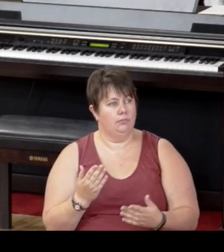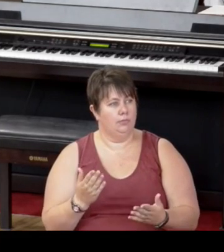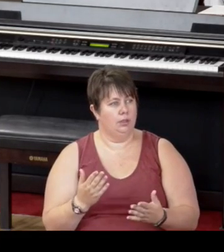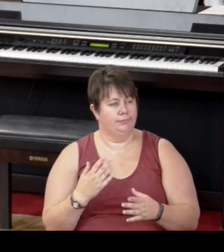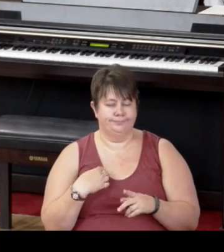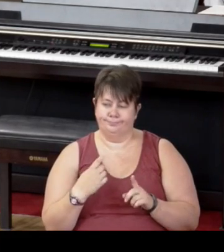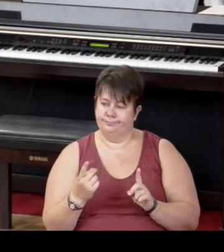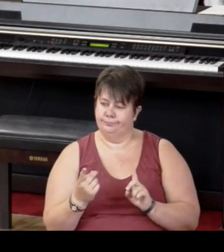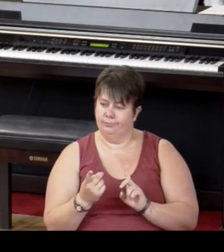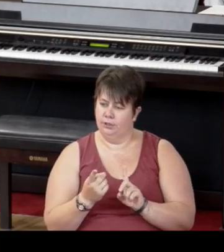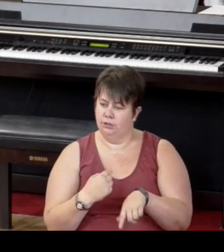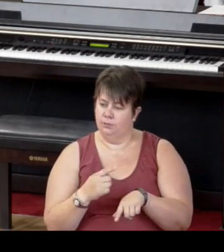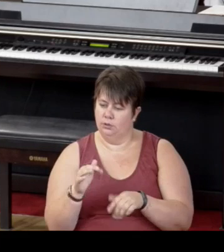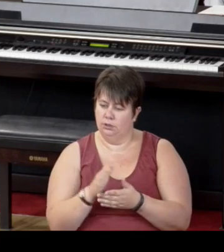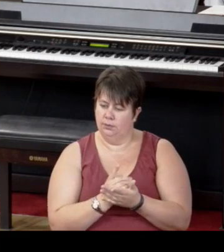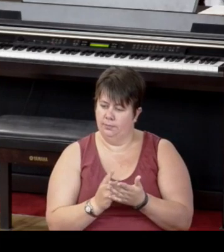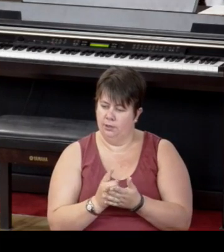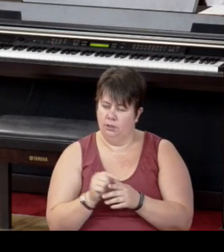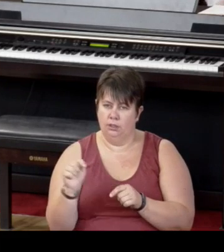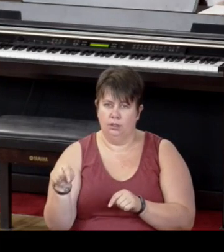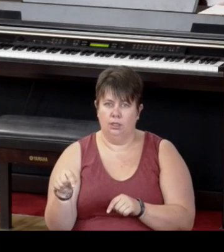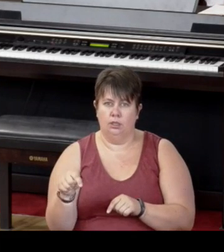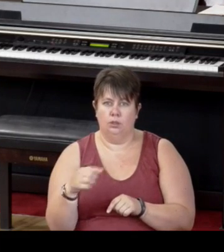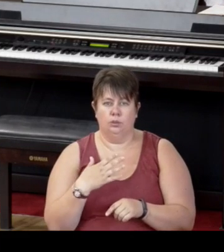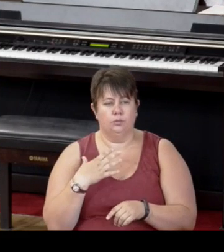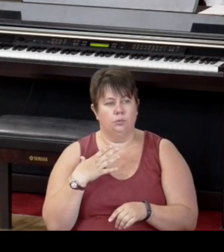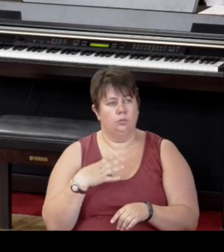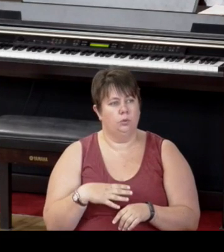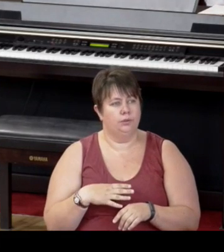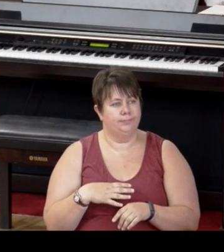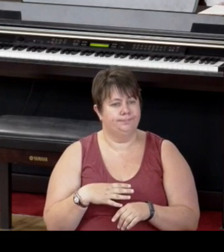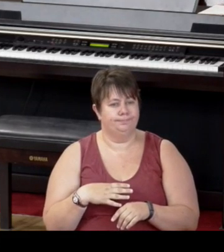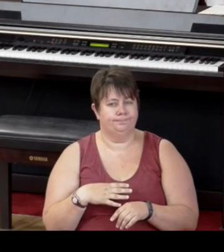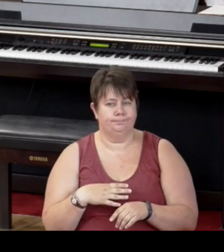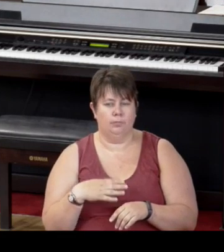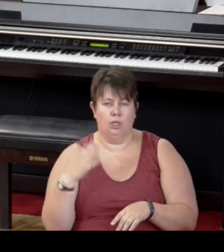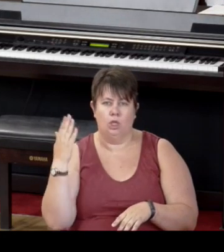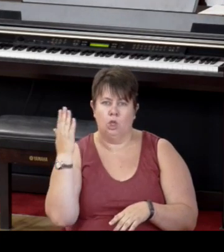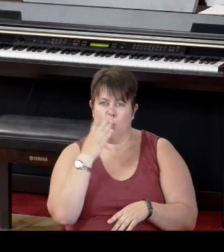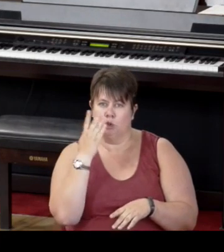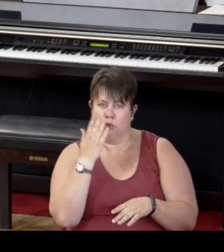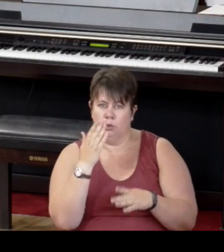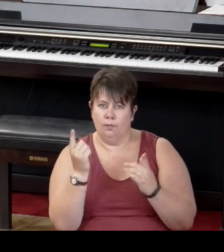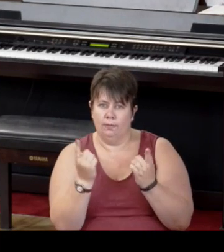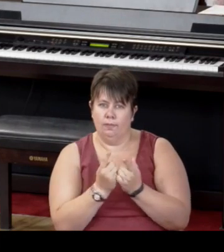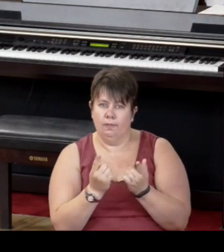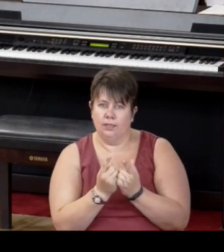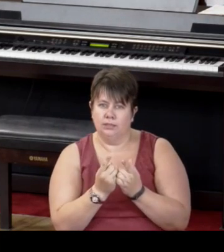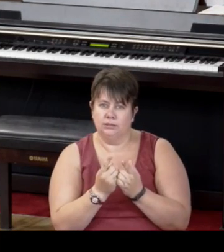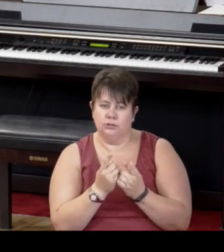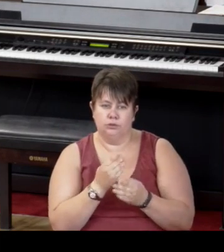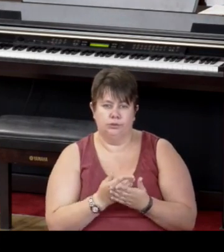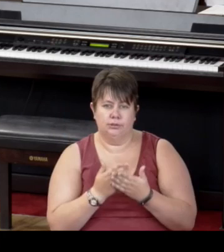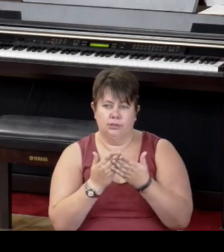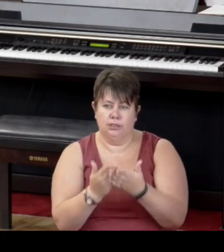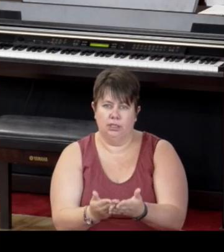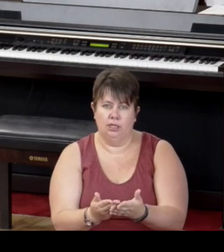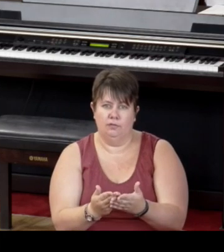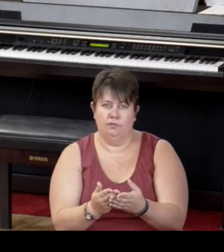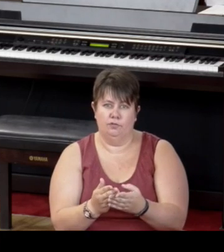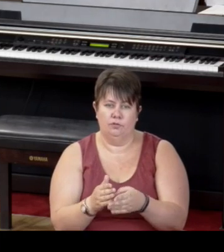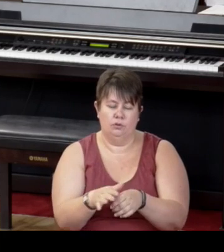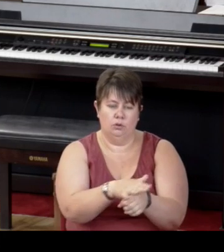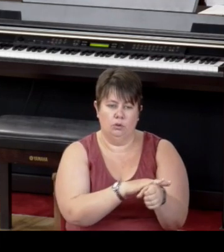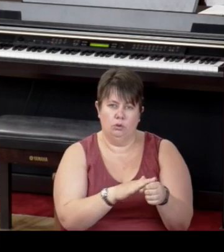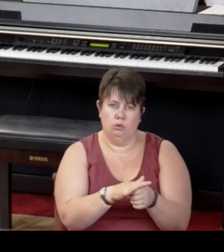that, we are looking for donations for school equipment, which we are going to give to the local primary schools